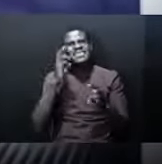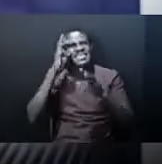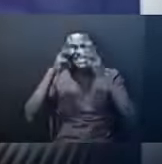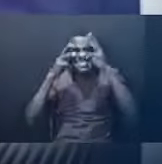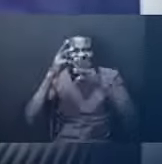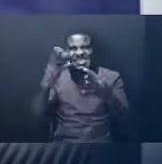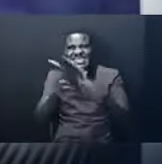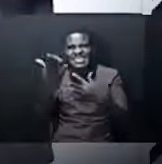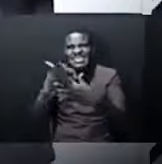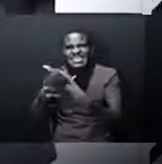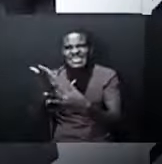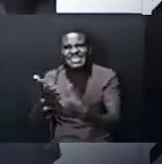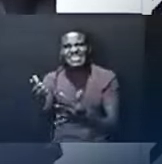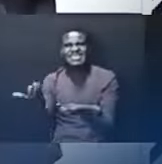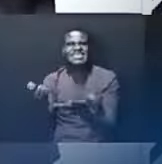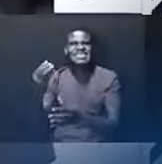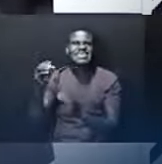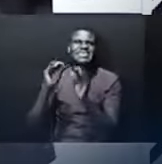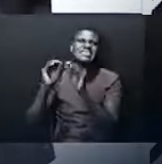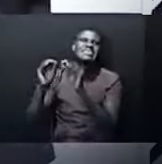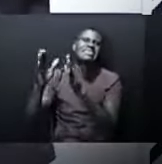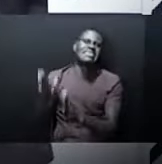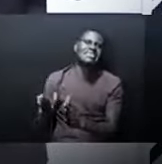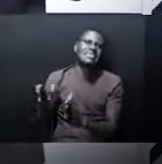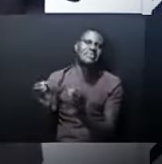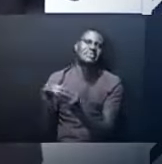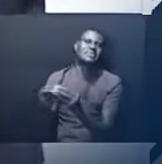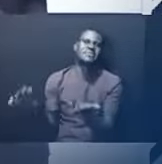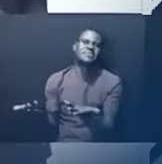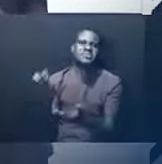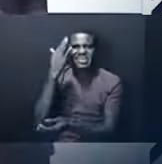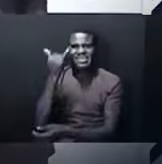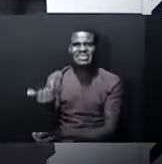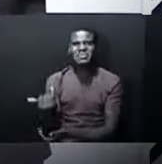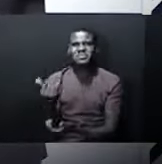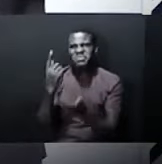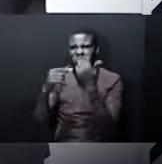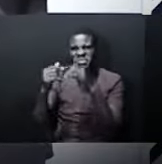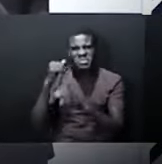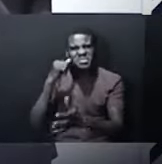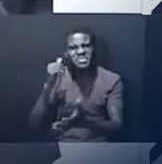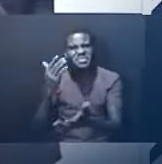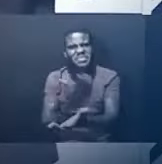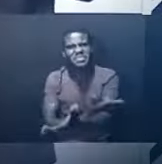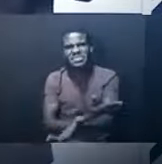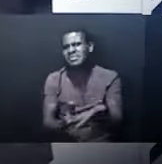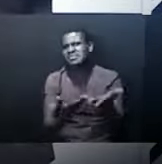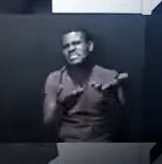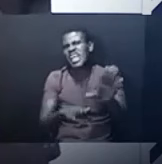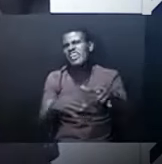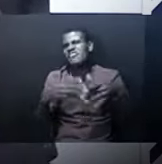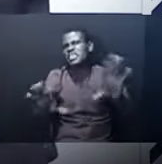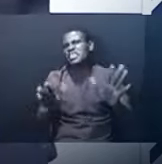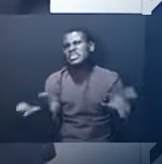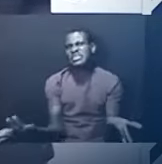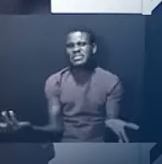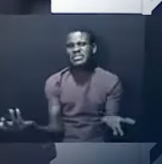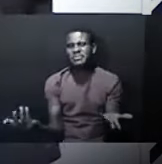anymore? Now, Ogusore Kasano, wo frisia demu peni no fie, be kachre no se, wo baba no